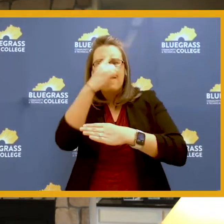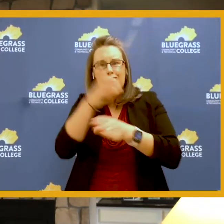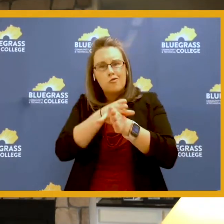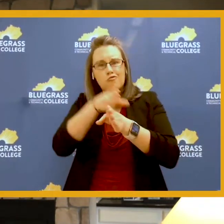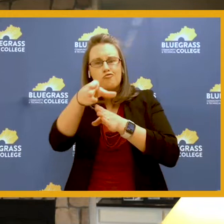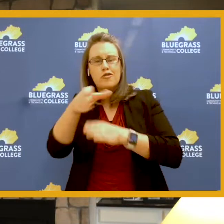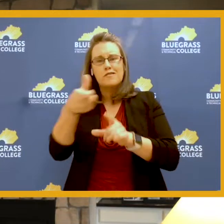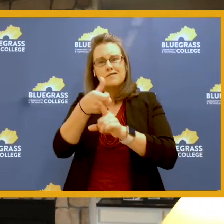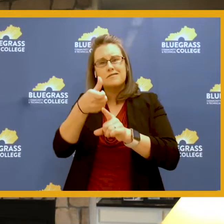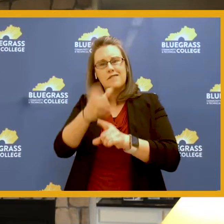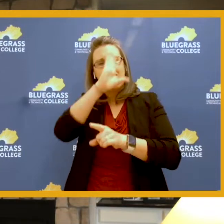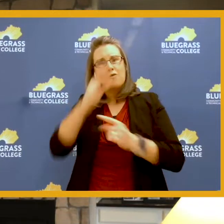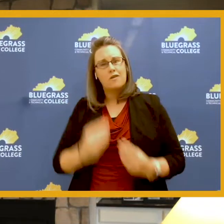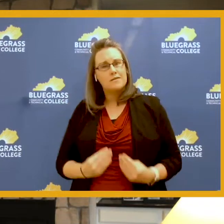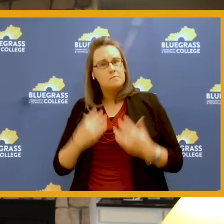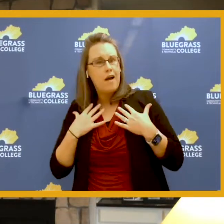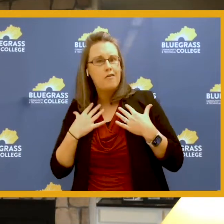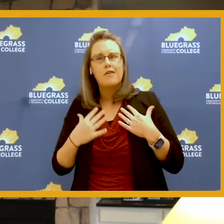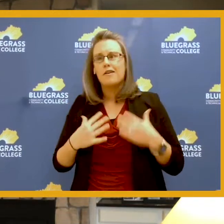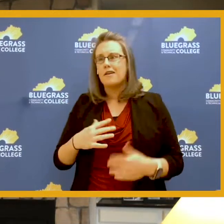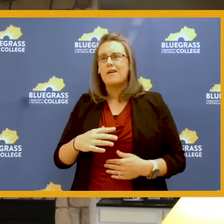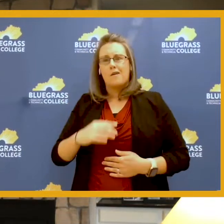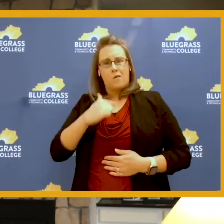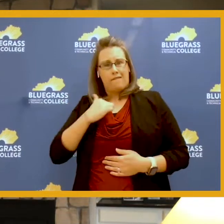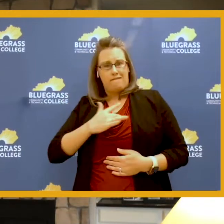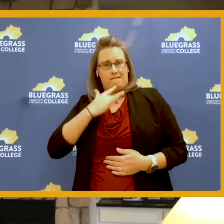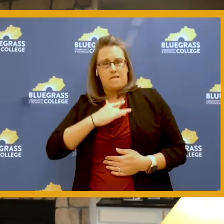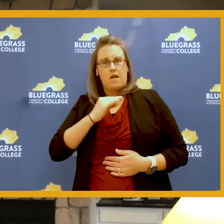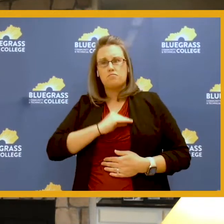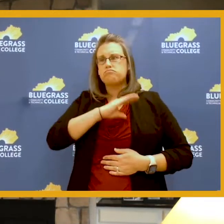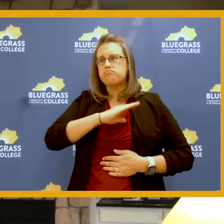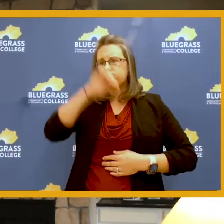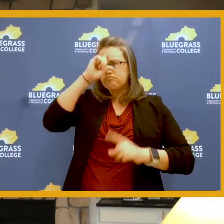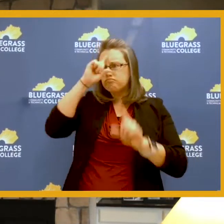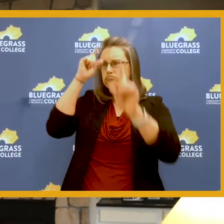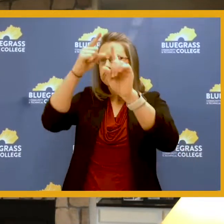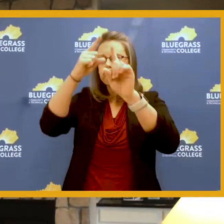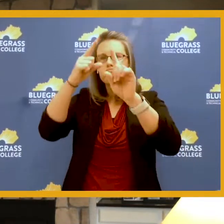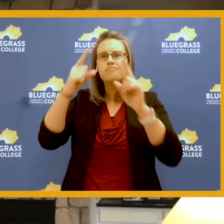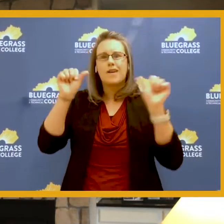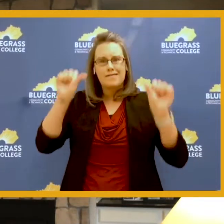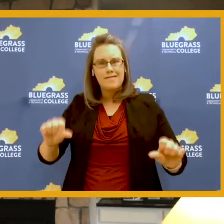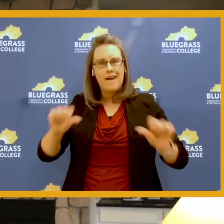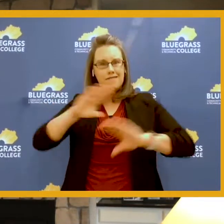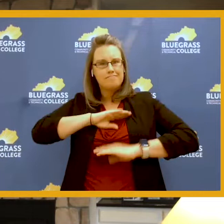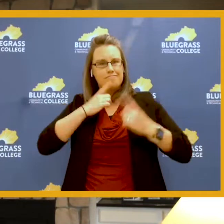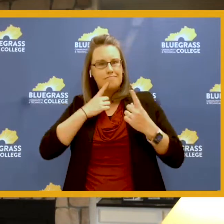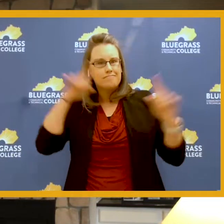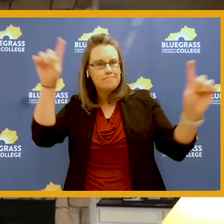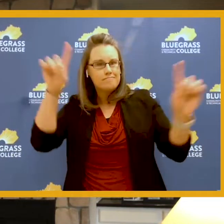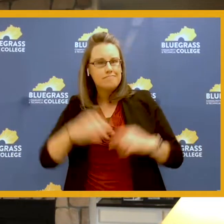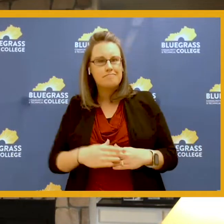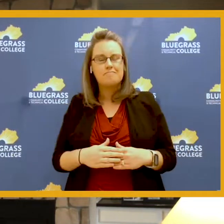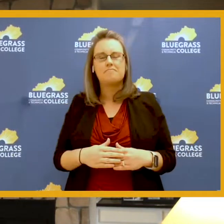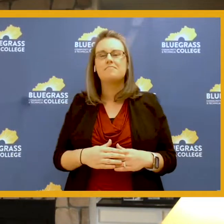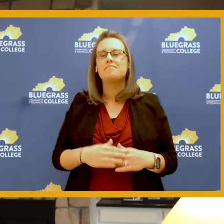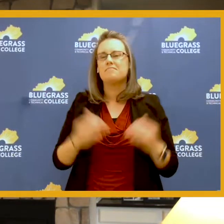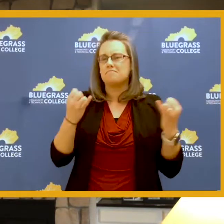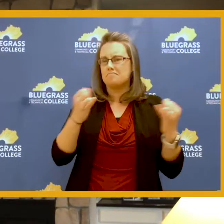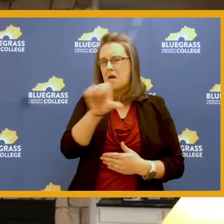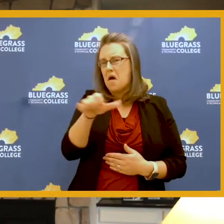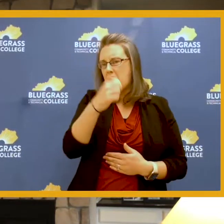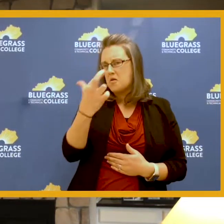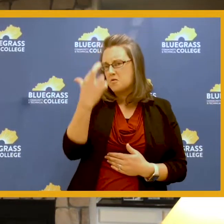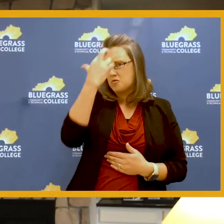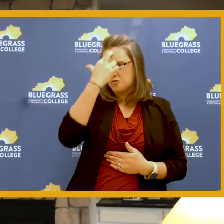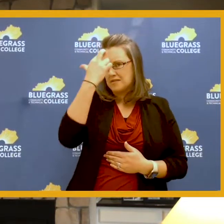inspires us. It gives us a greater sense of life and meaning and of overall purpose. Now,